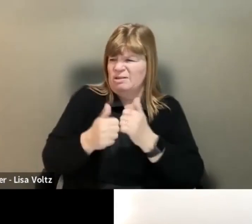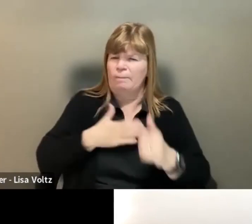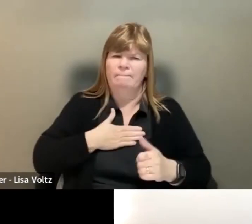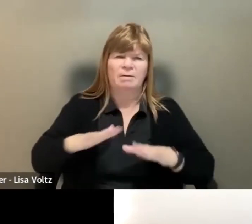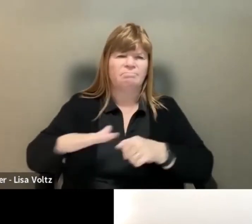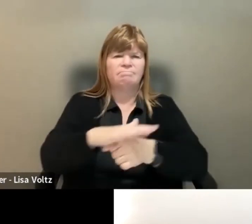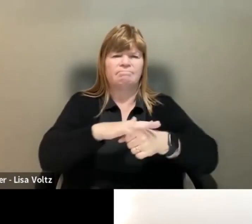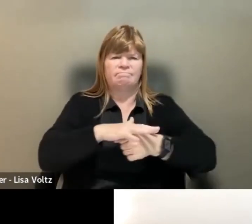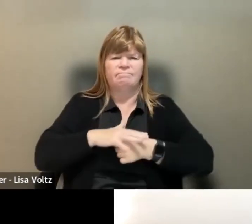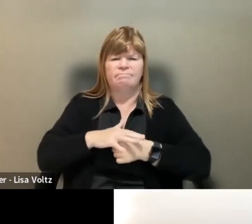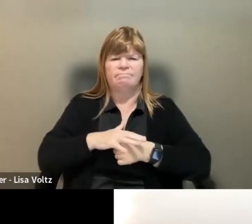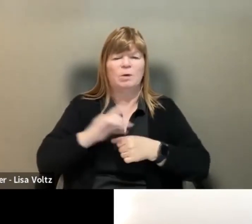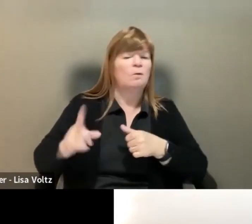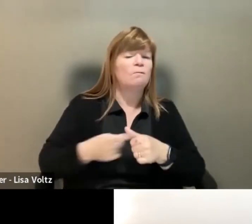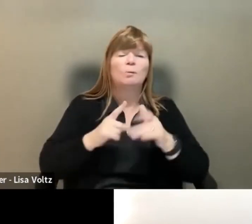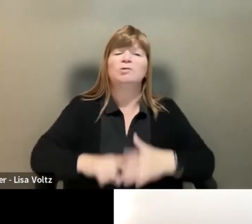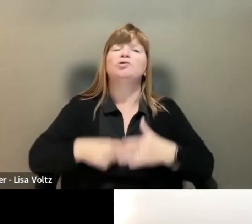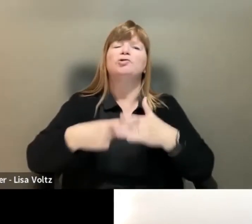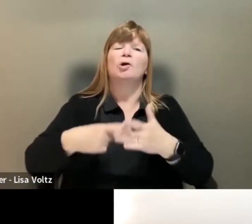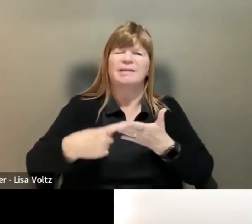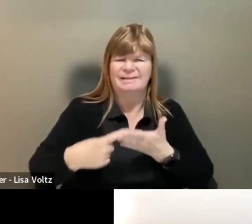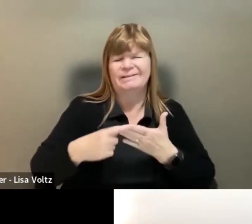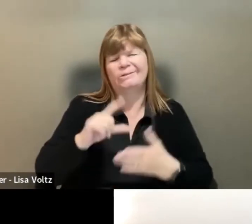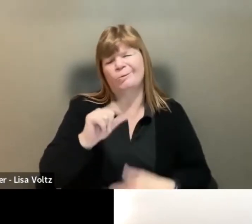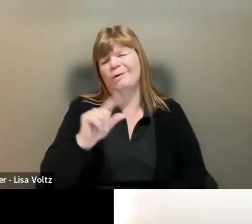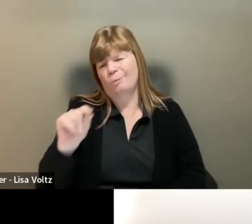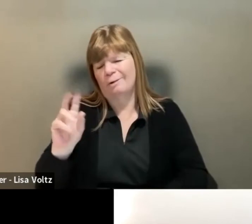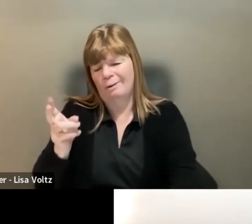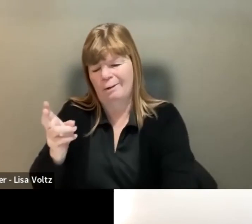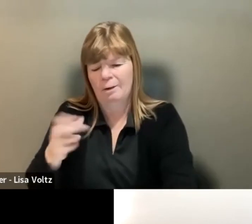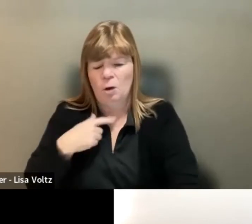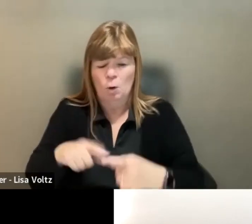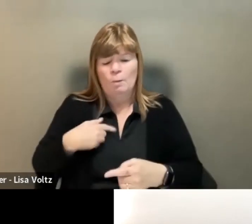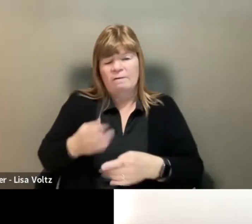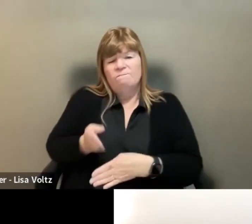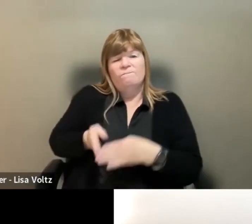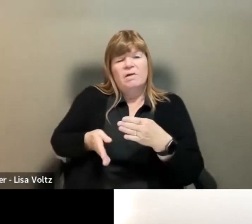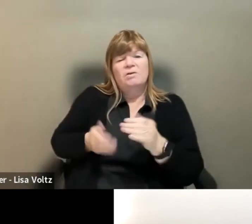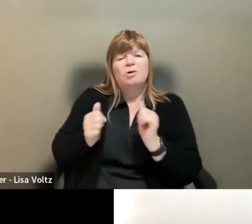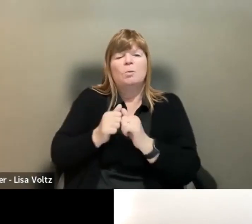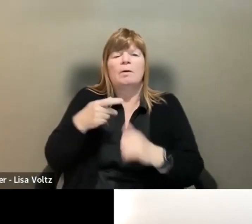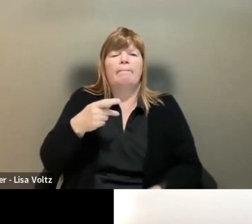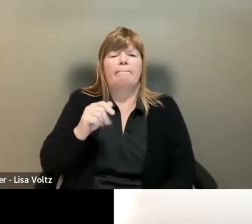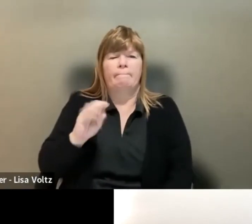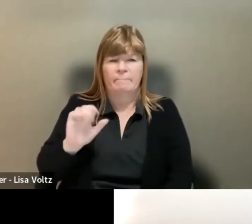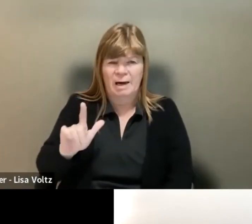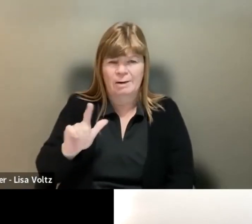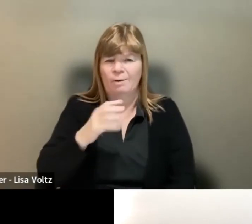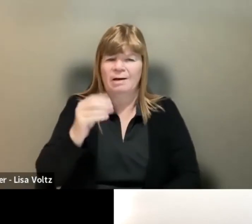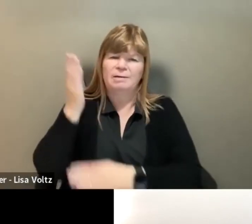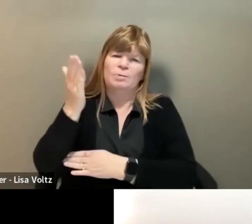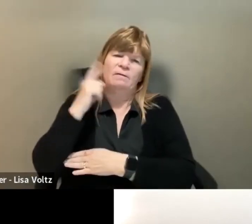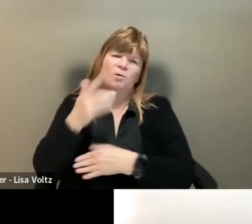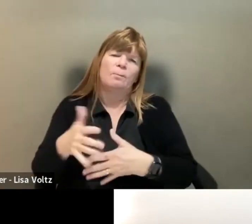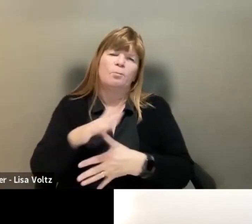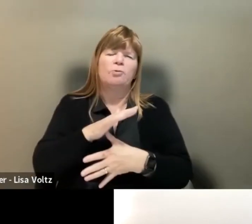the conversation in 2020, and then we finished up with a panel and a presentation for primary care providers,